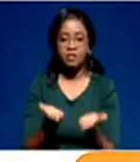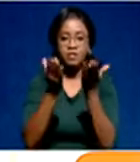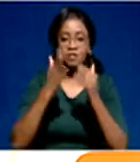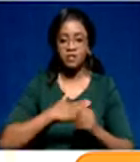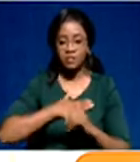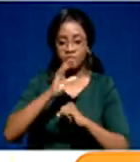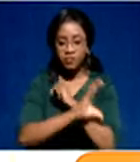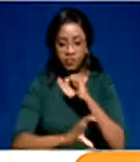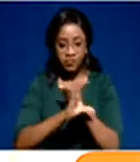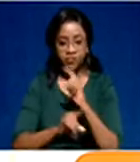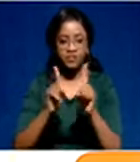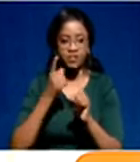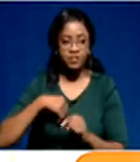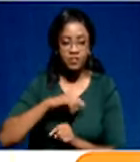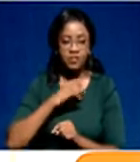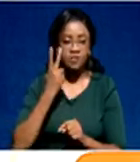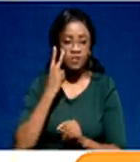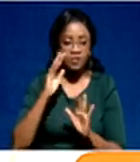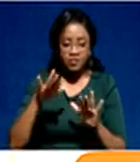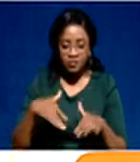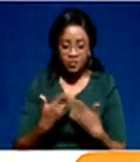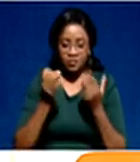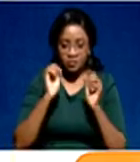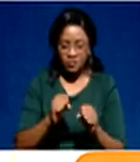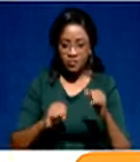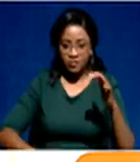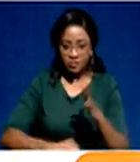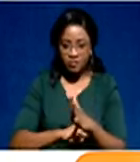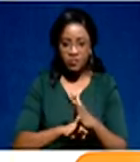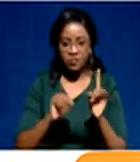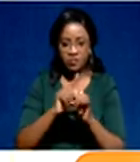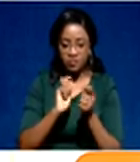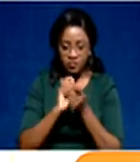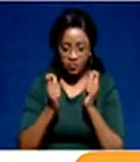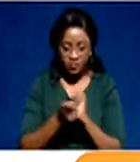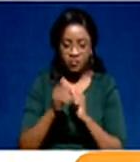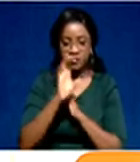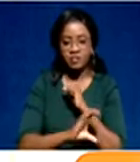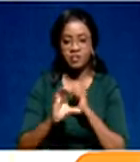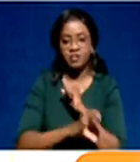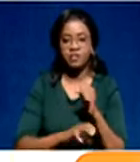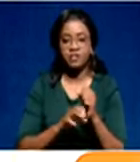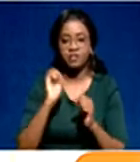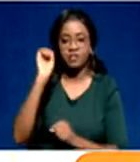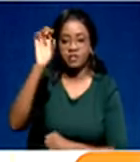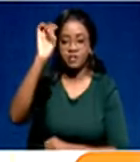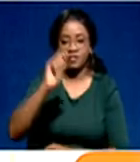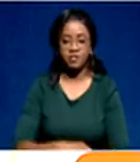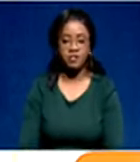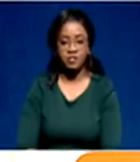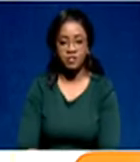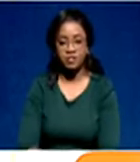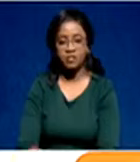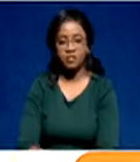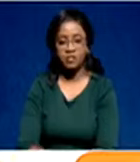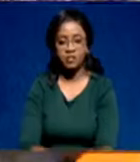focus at what contribution we can make to change the destiny of our country by focusing on the